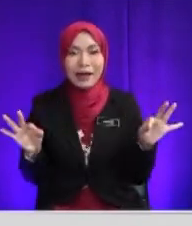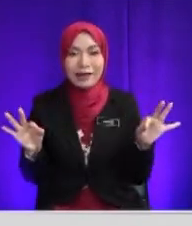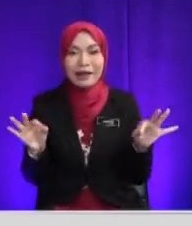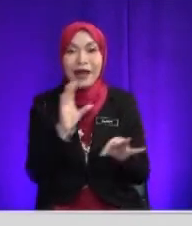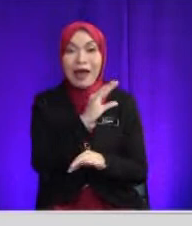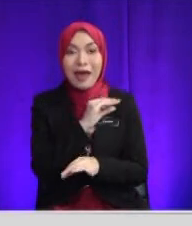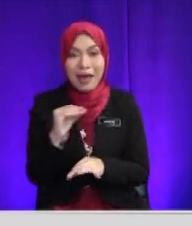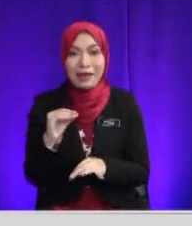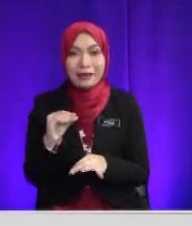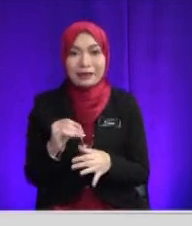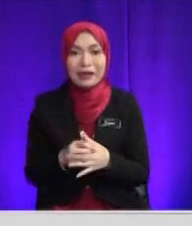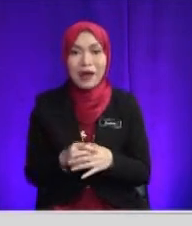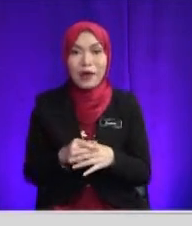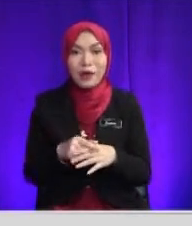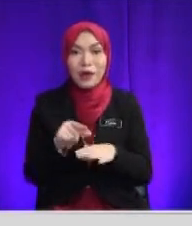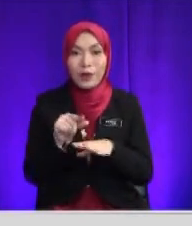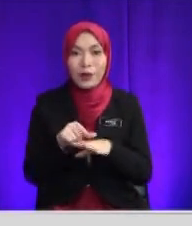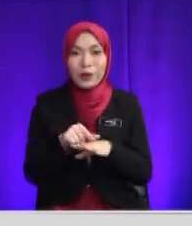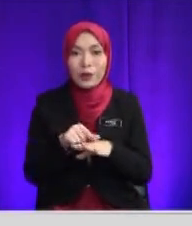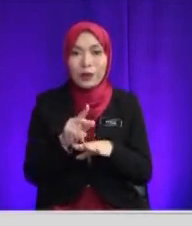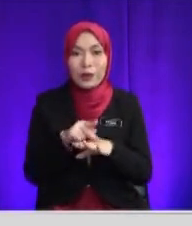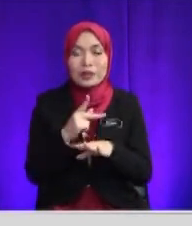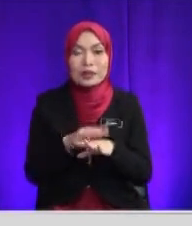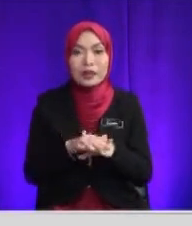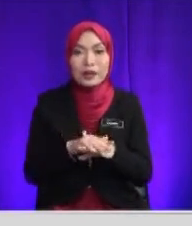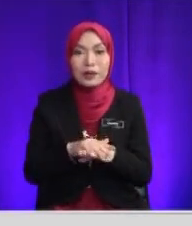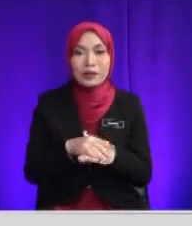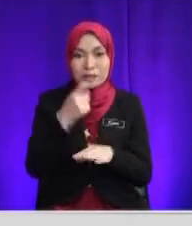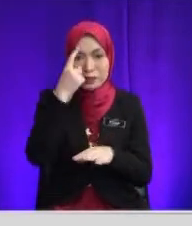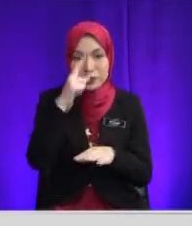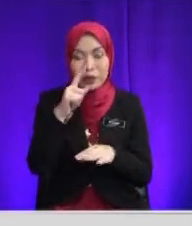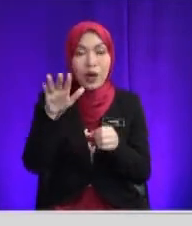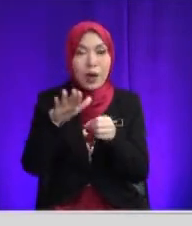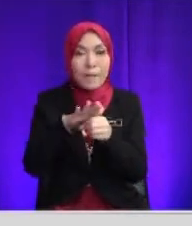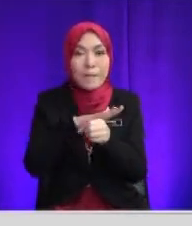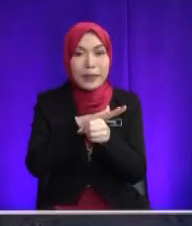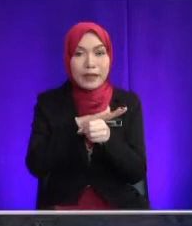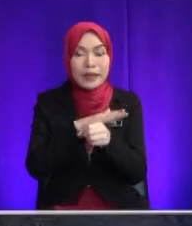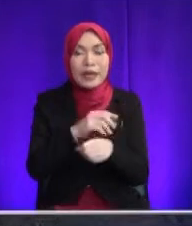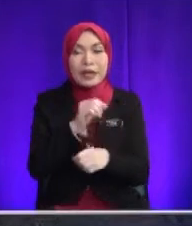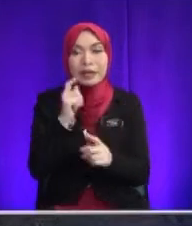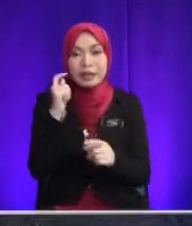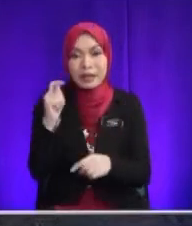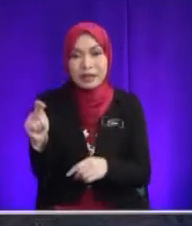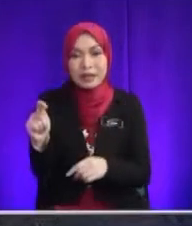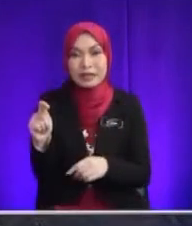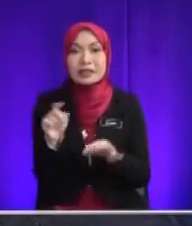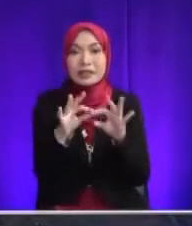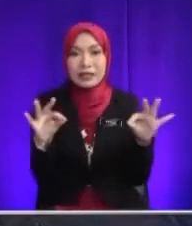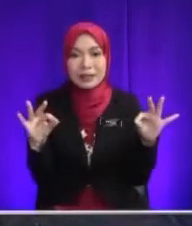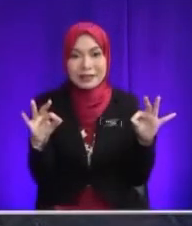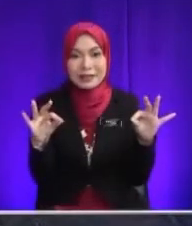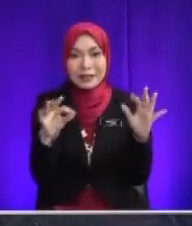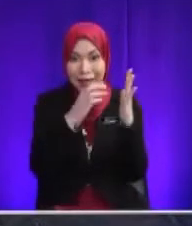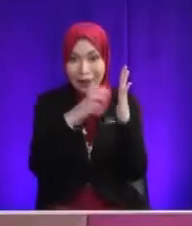it to complete these alternative ways of saying sentences. Okay. All right. So I'm going to show you the first example. Don't worry. All right. So